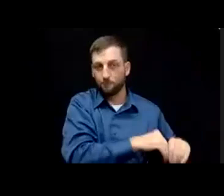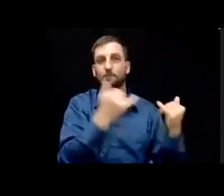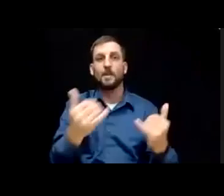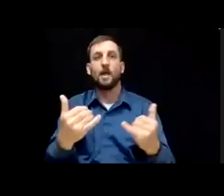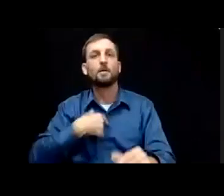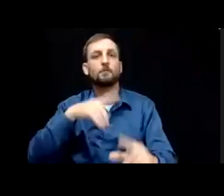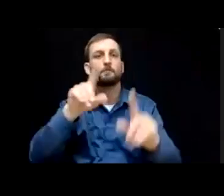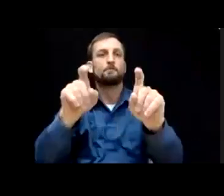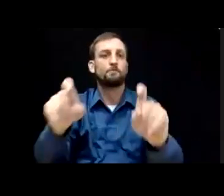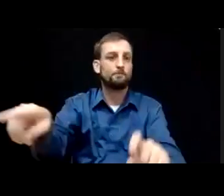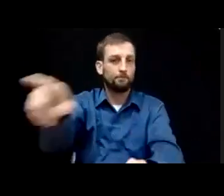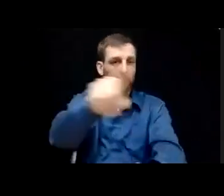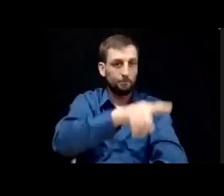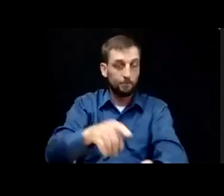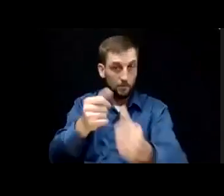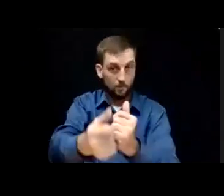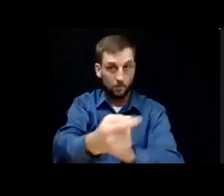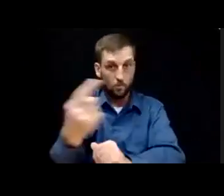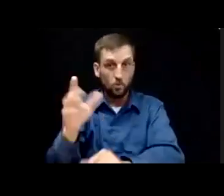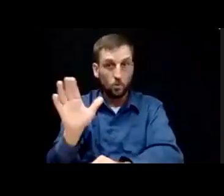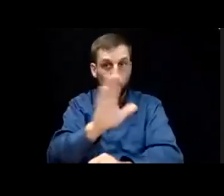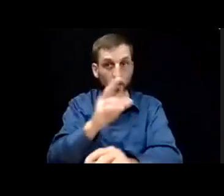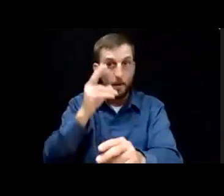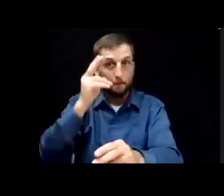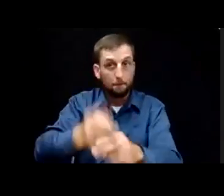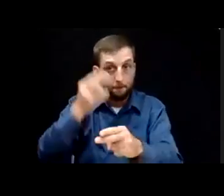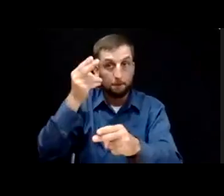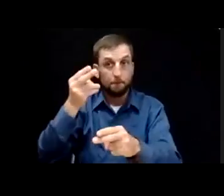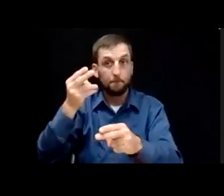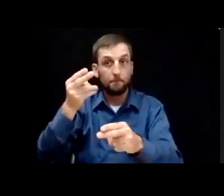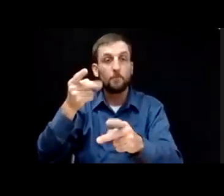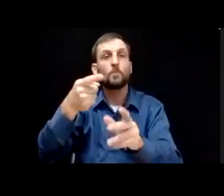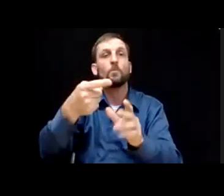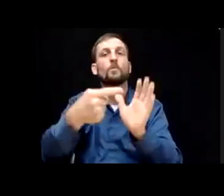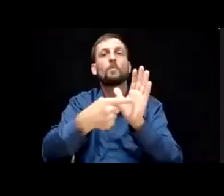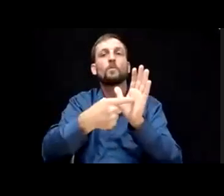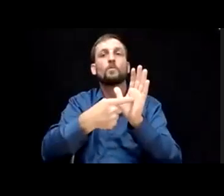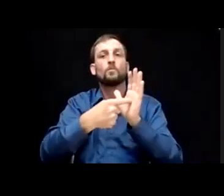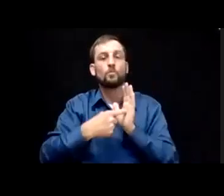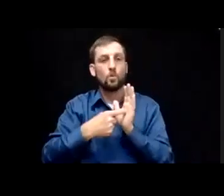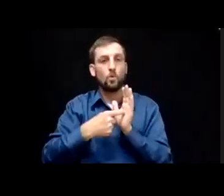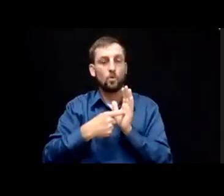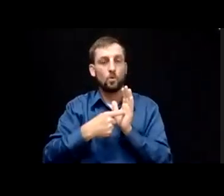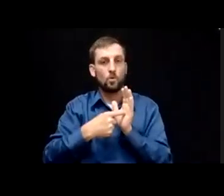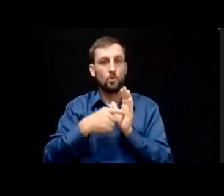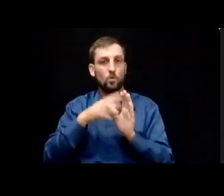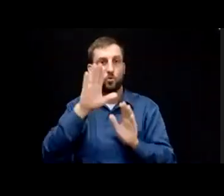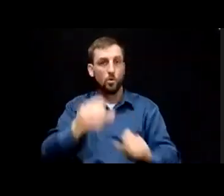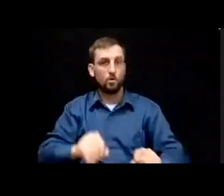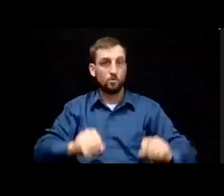each person as I call your name if you would just show your screen, your video, so that people know who I'm talking